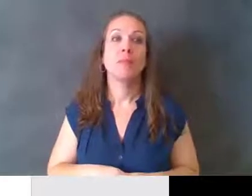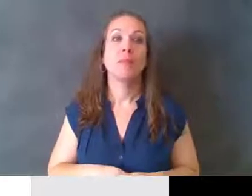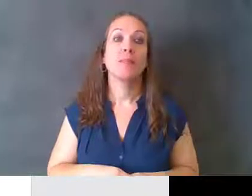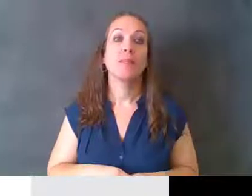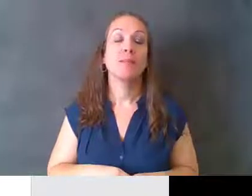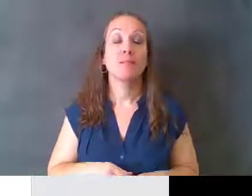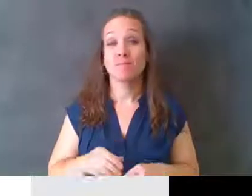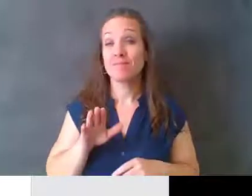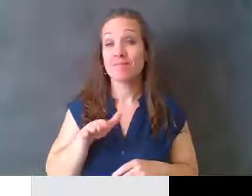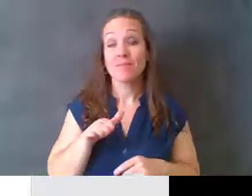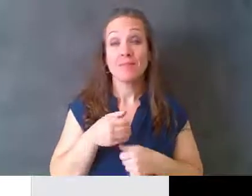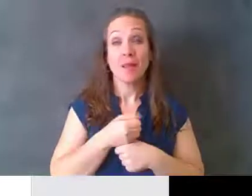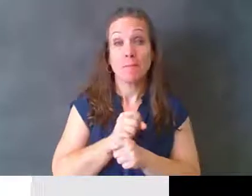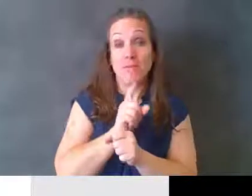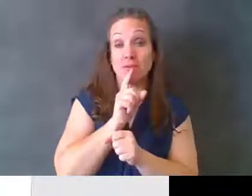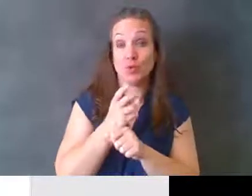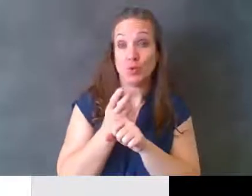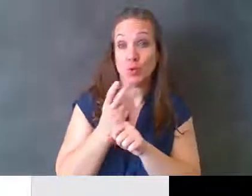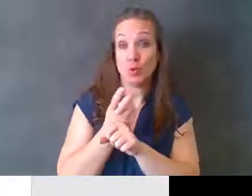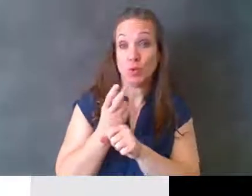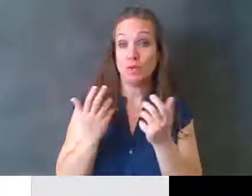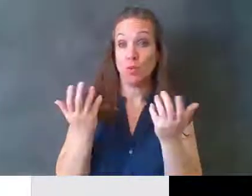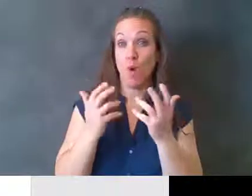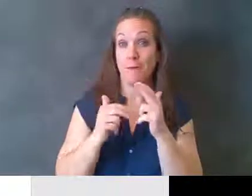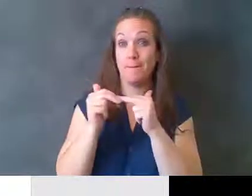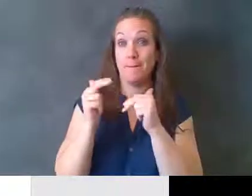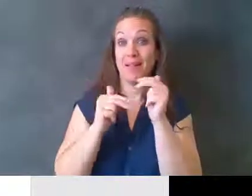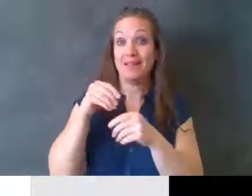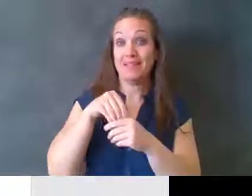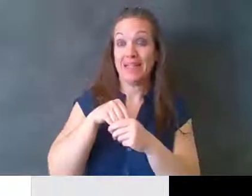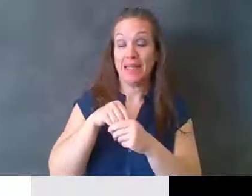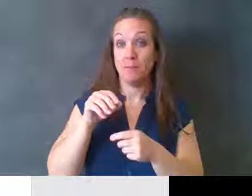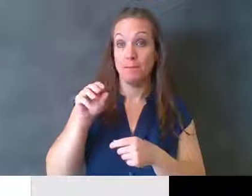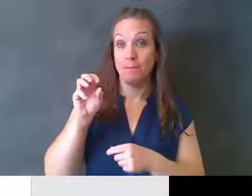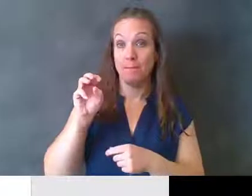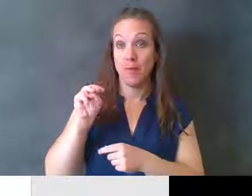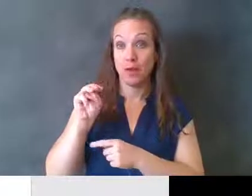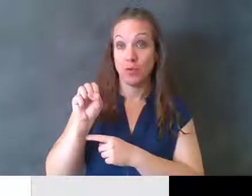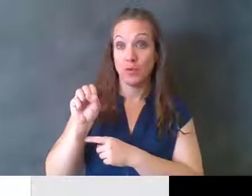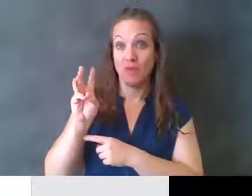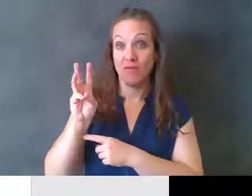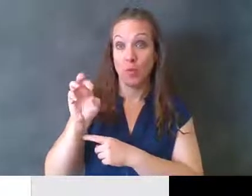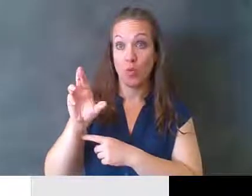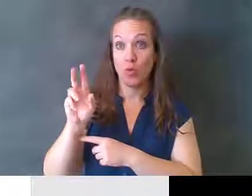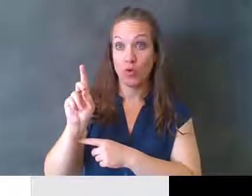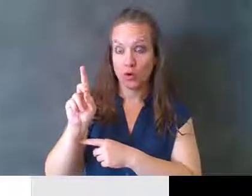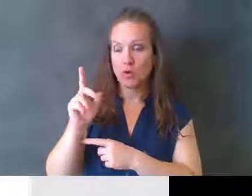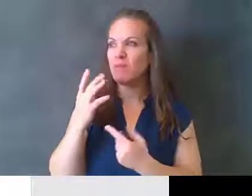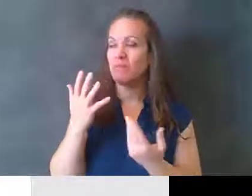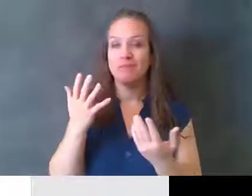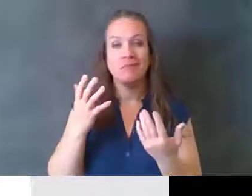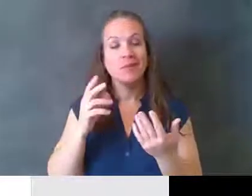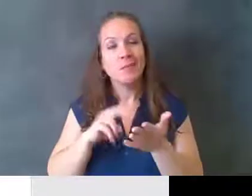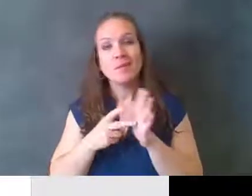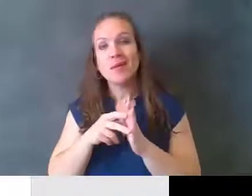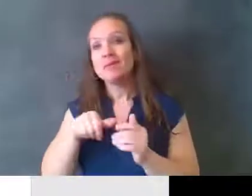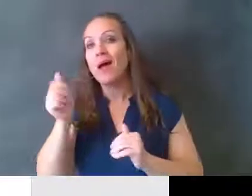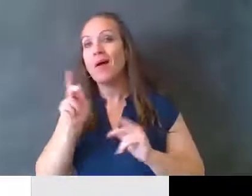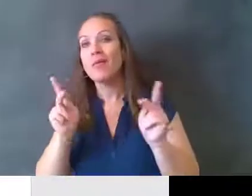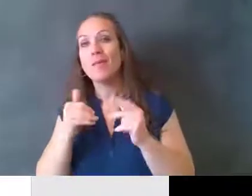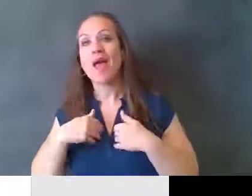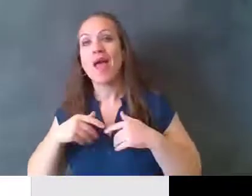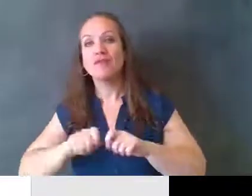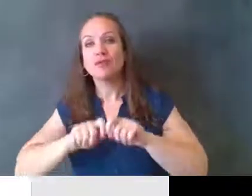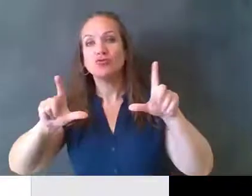in Microsoft whenever possible. That way folks who are accessing the computer with a screen reader, it'll read it